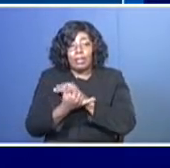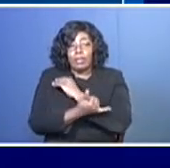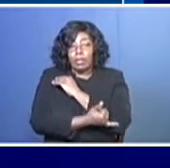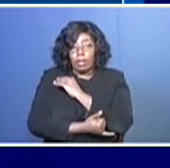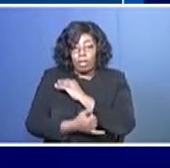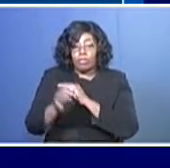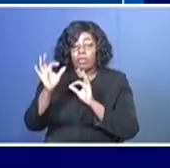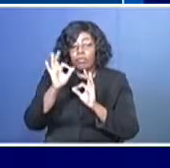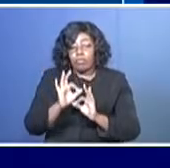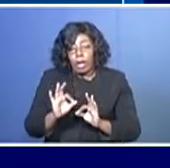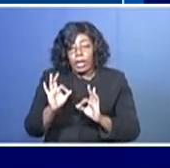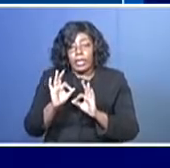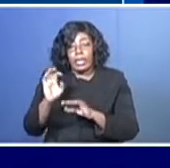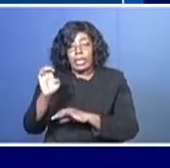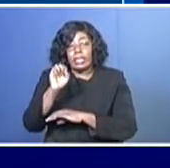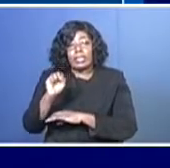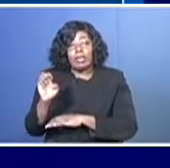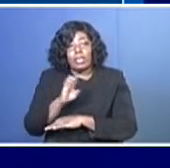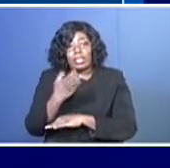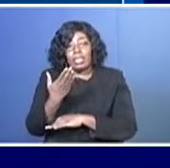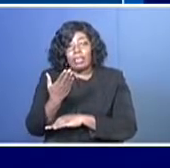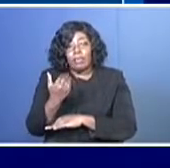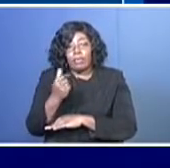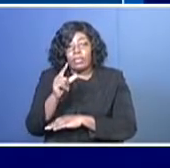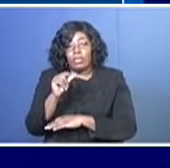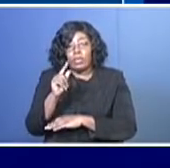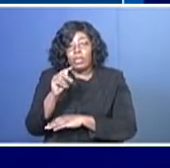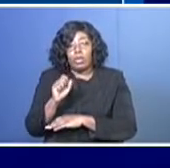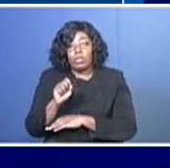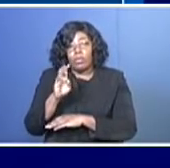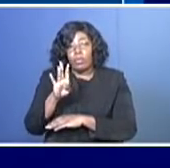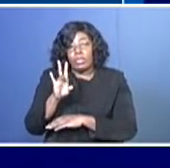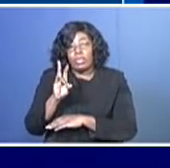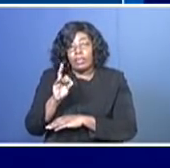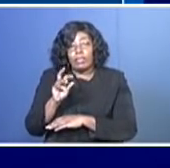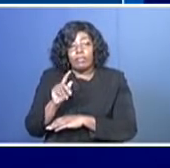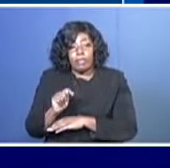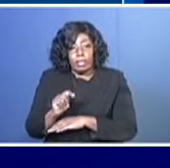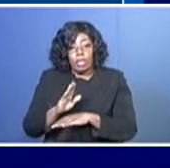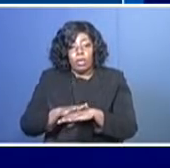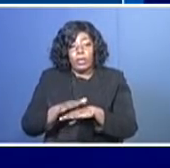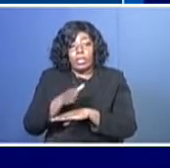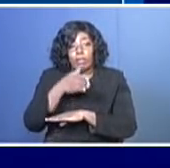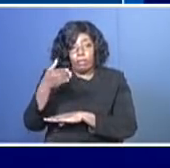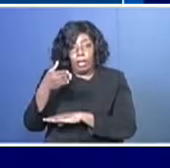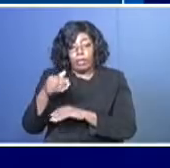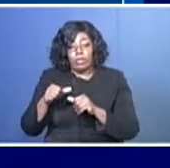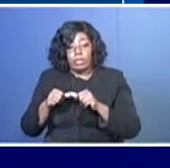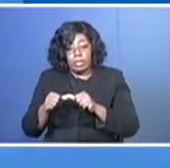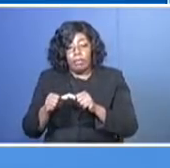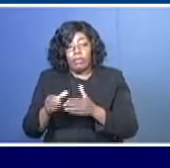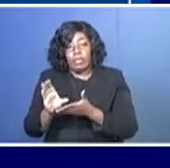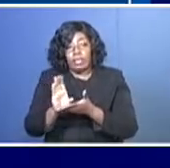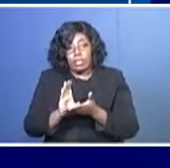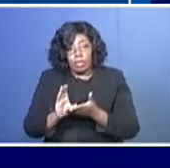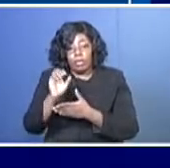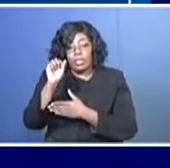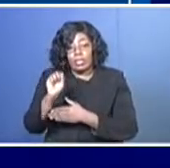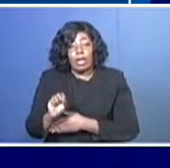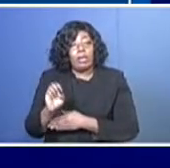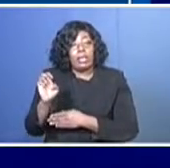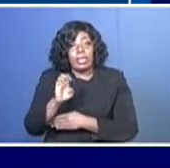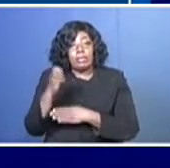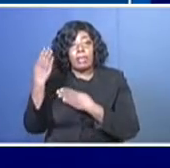Friday. East to southeast winds at 15 to 20 knots, and the wave heights 4 to 7 feet. Caution flags remain in place for the central and